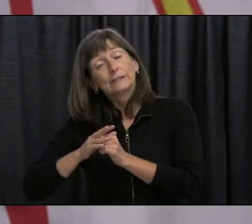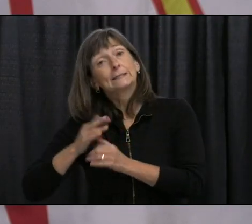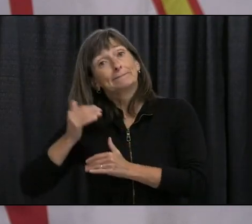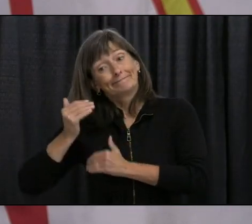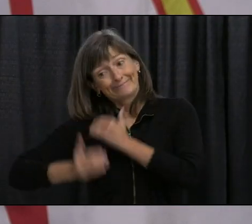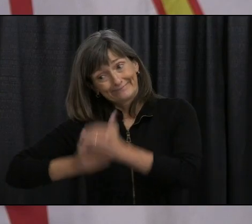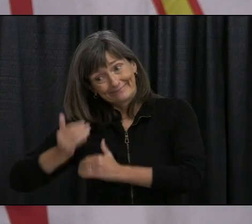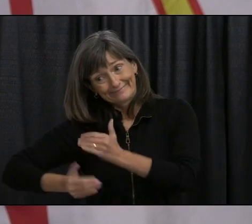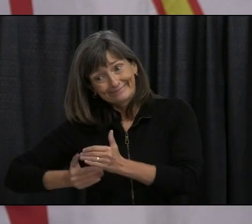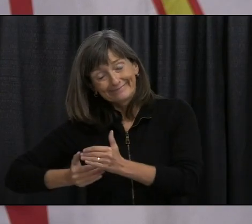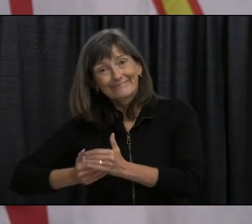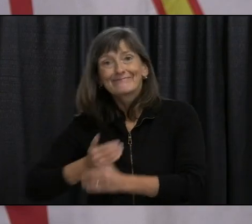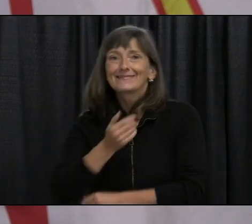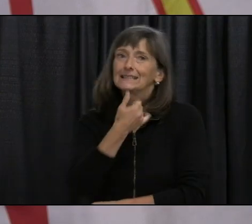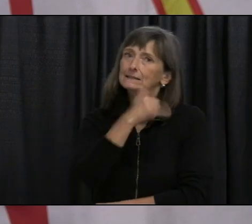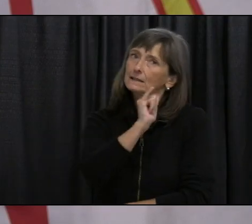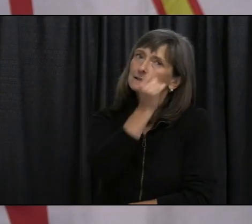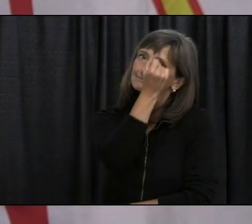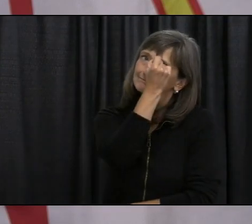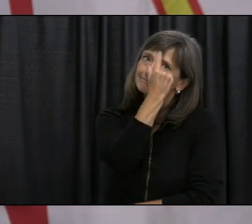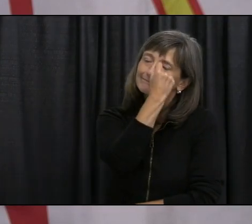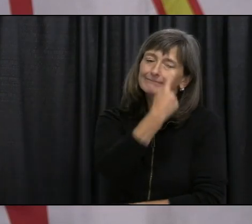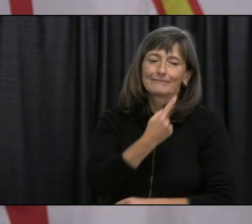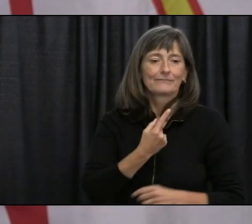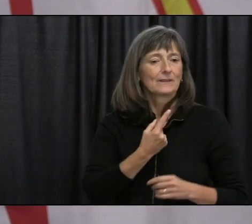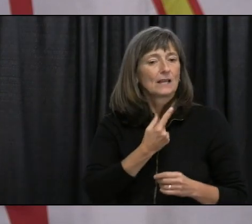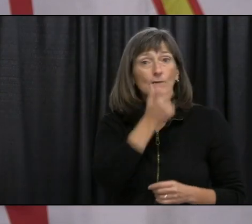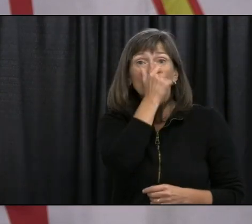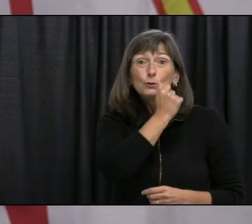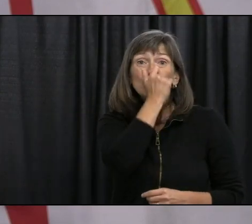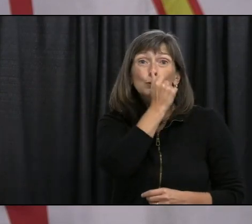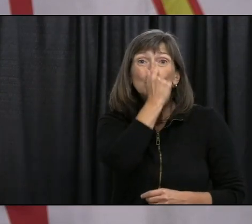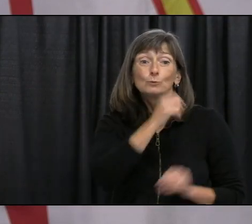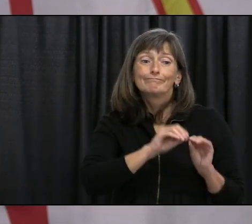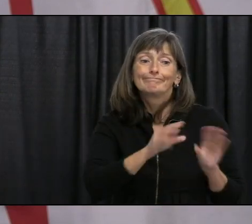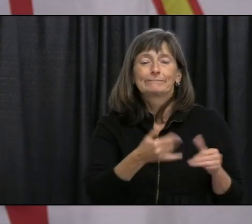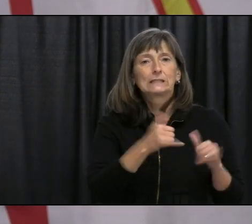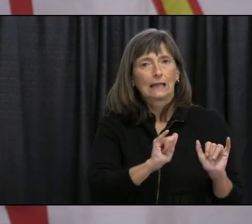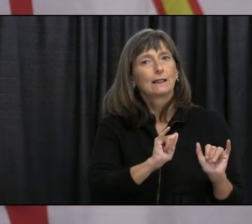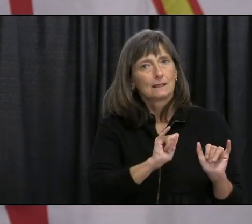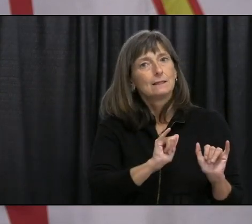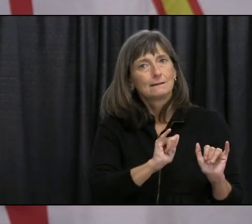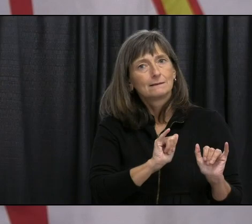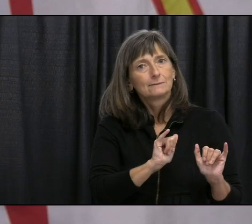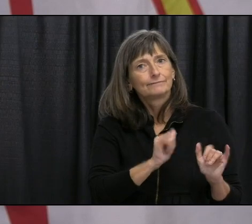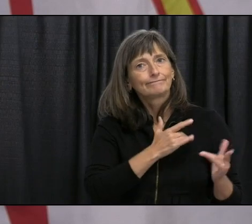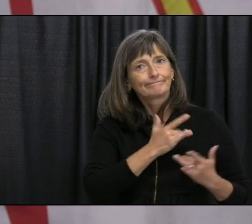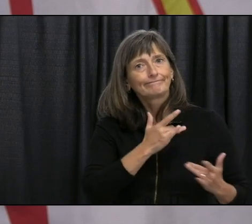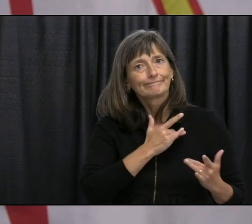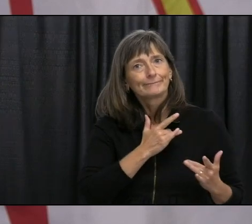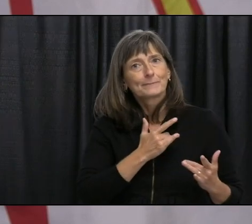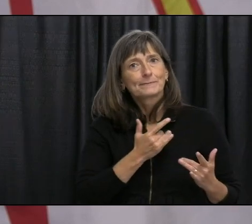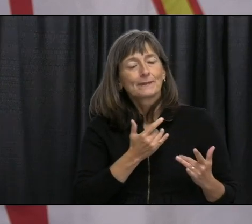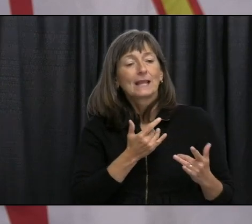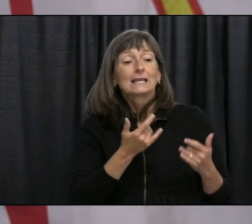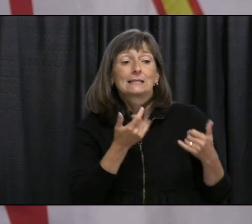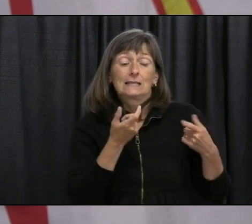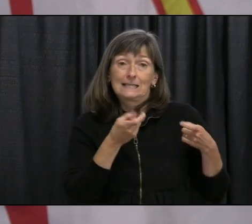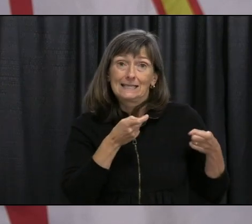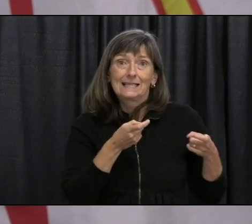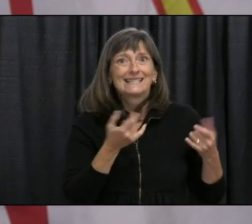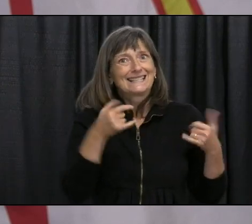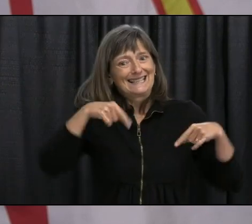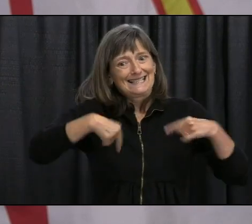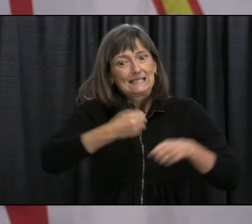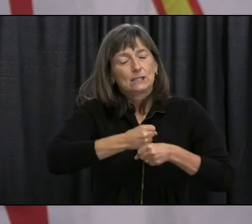must not forget that influenza is still a concern for our communities and our healthcare system. This year it will be more important than ever to get a flu